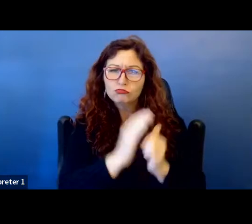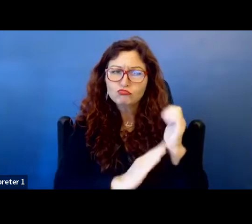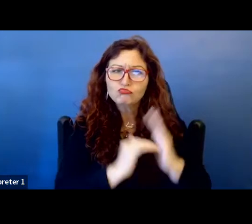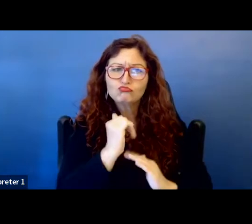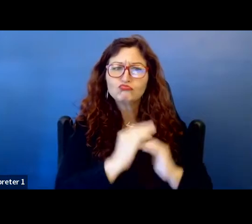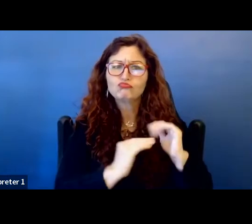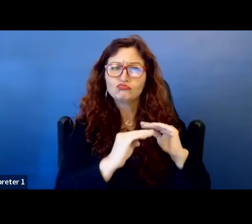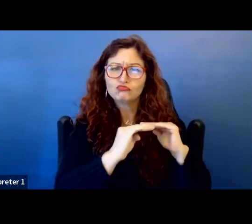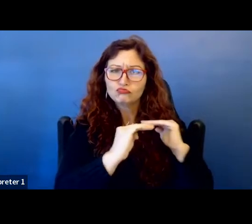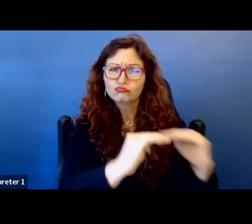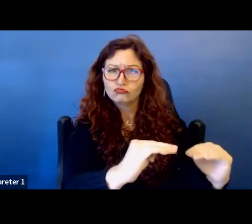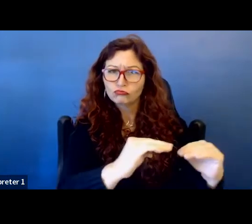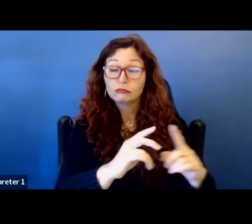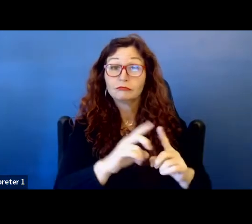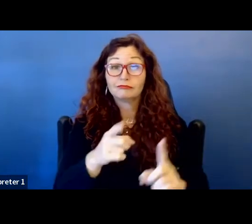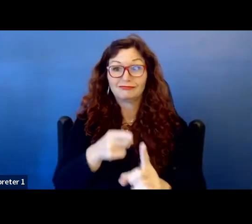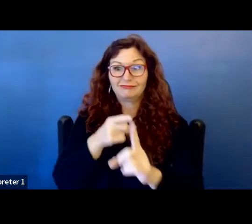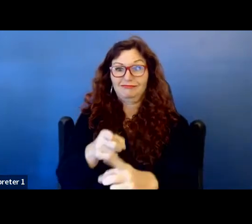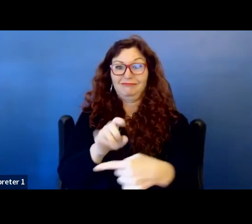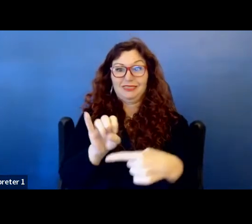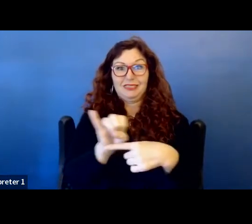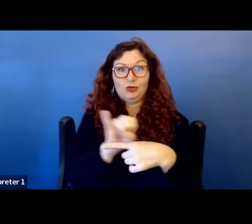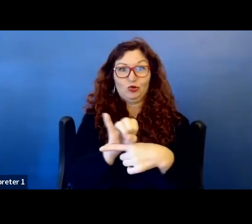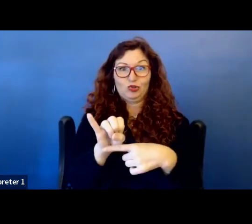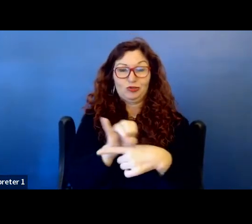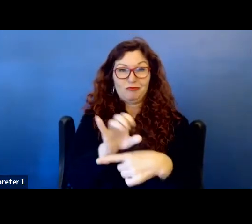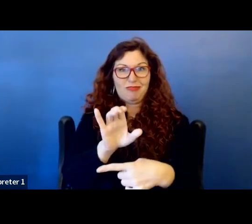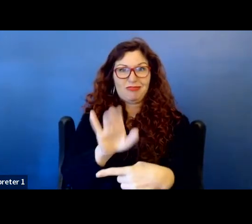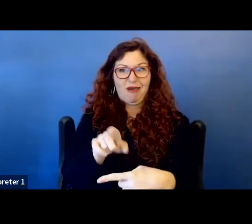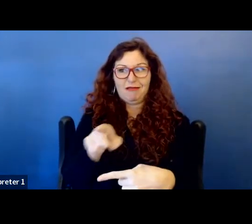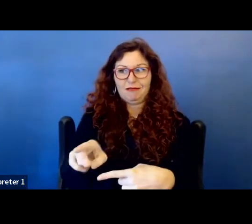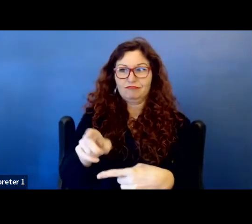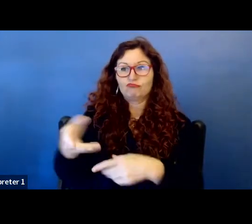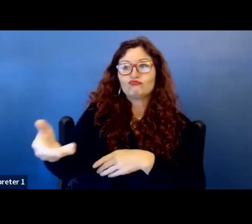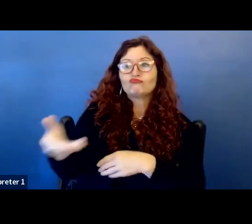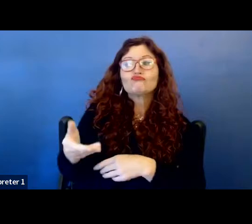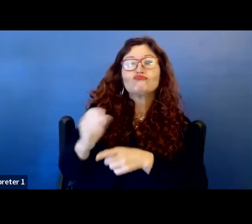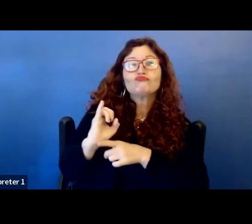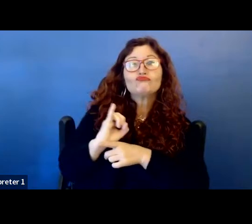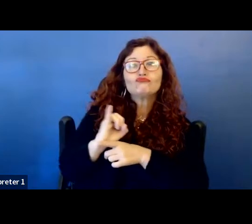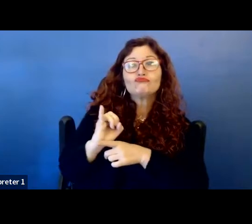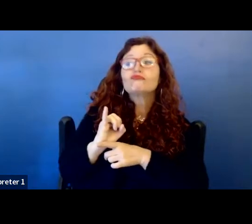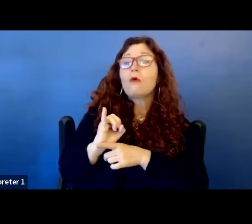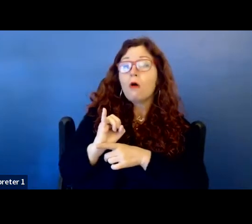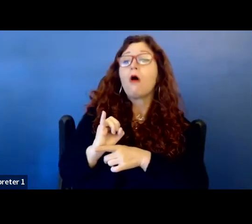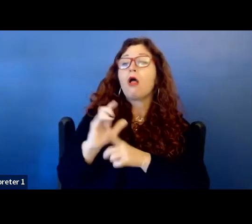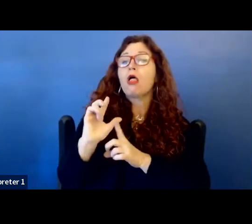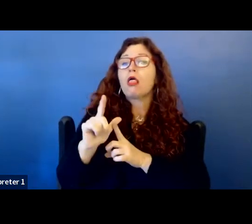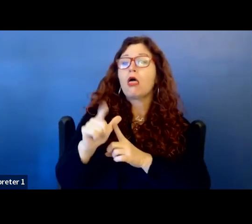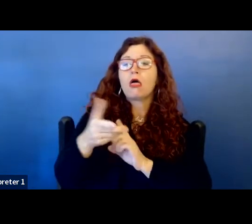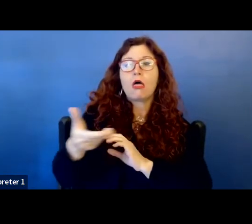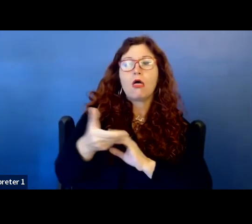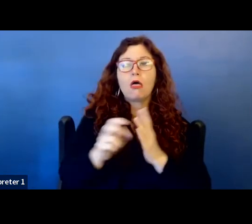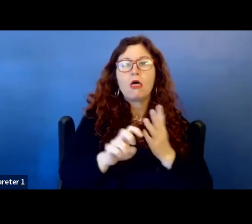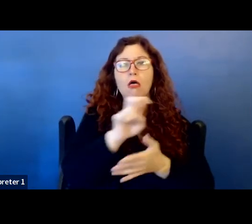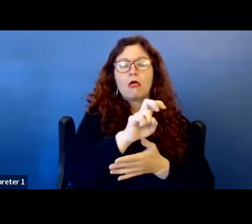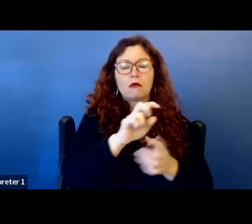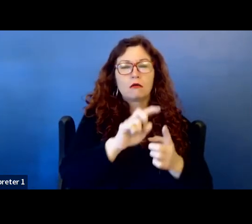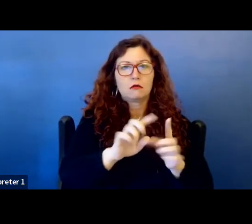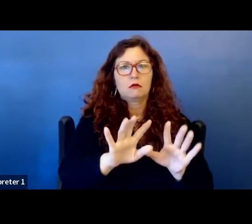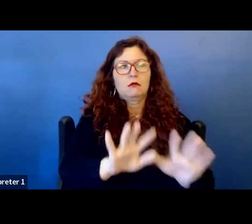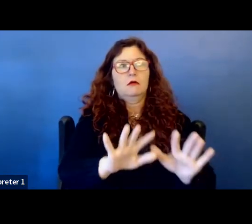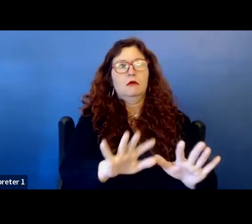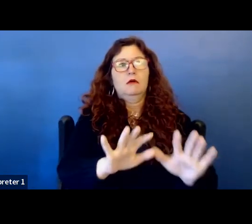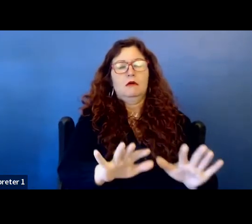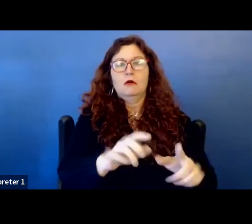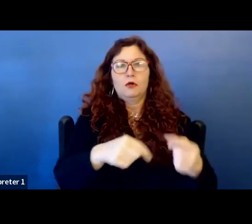programs removing any of these biases allows people from all nations to actually be engaged early in the process i